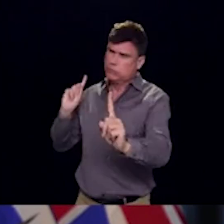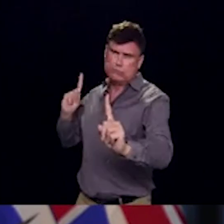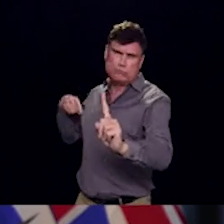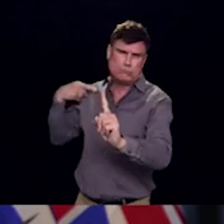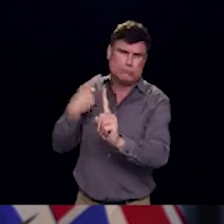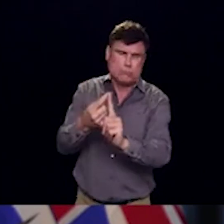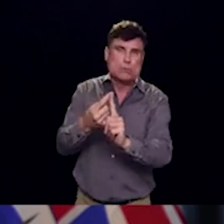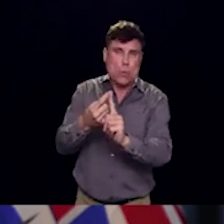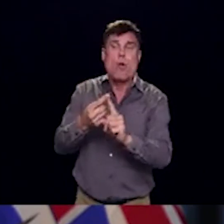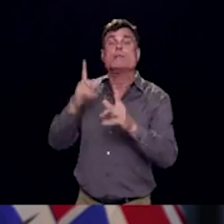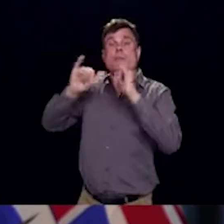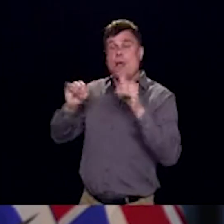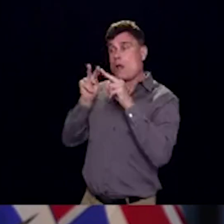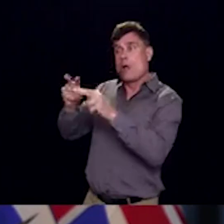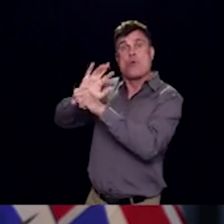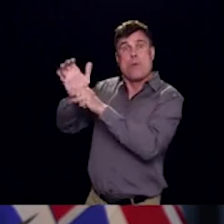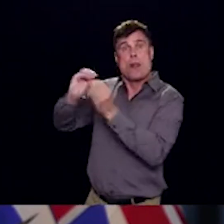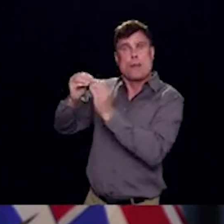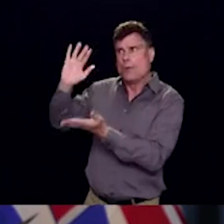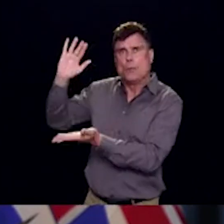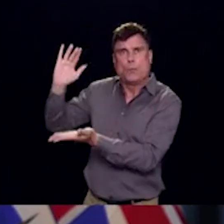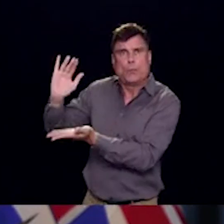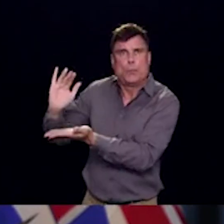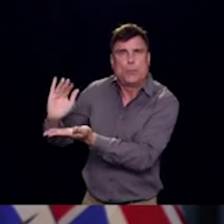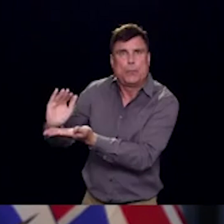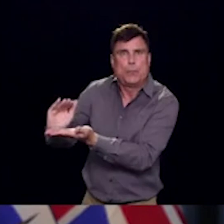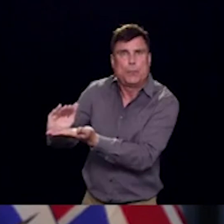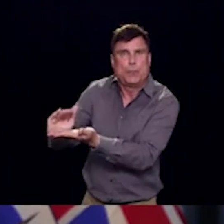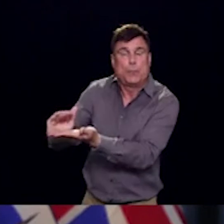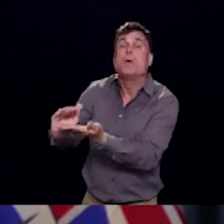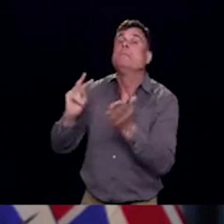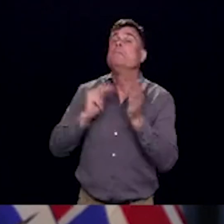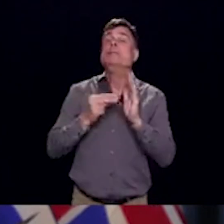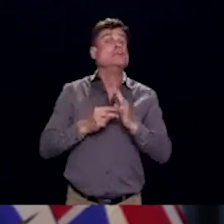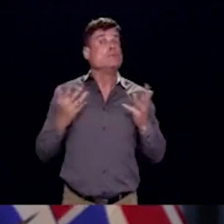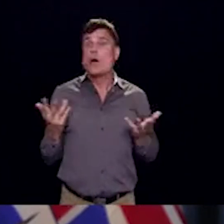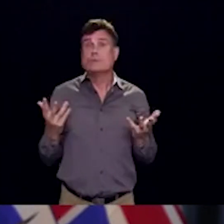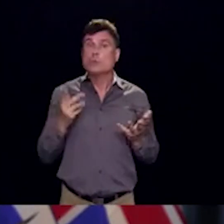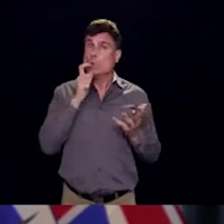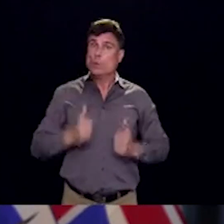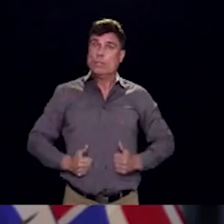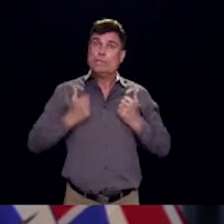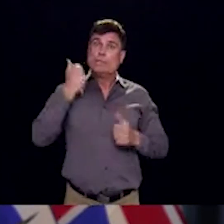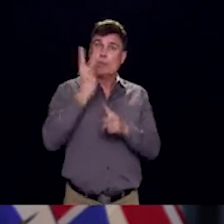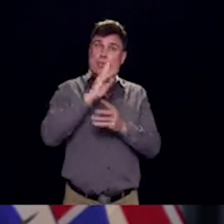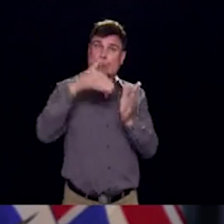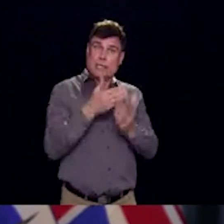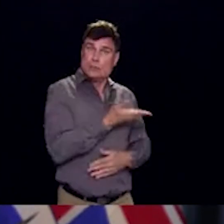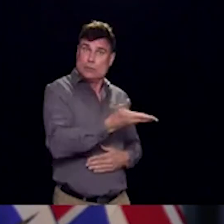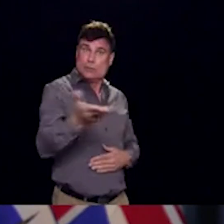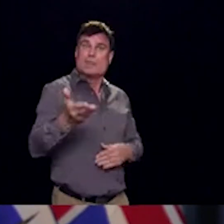facilities. To start, residents will be able to have a single designated visitor in a designated visiting